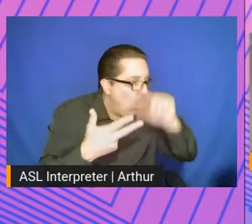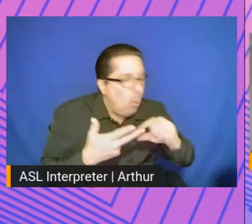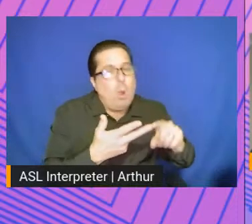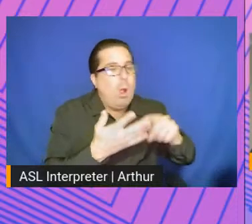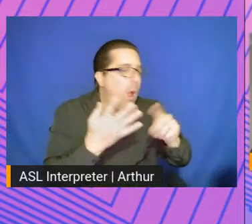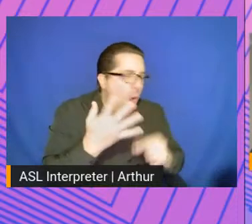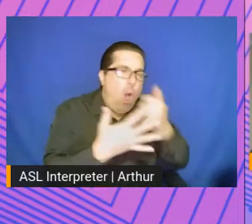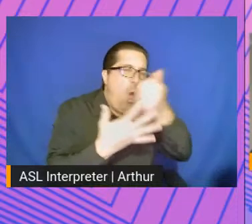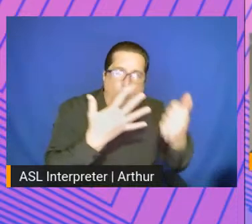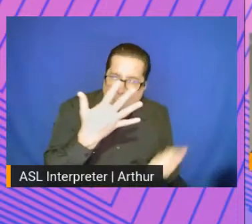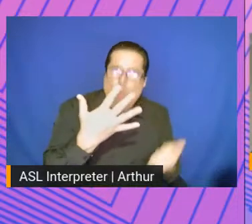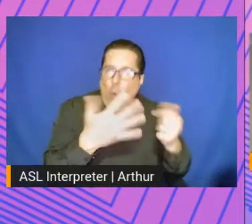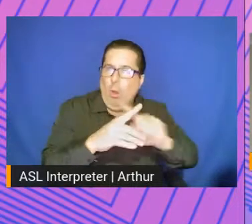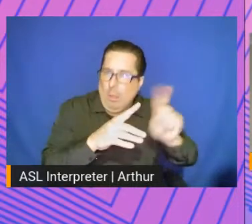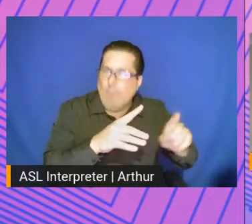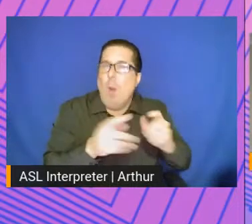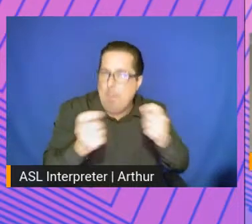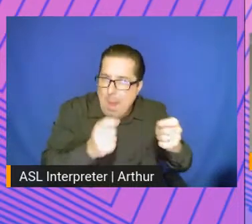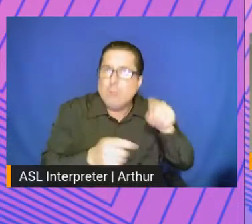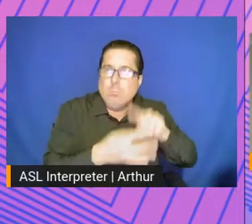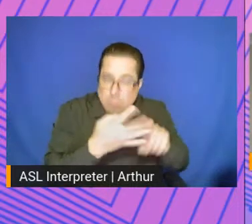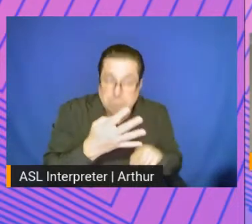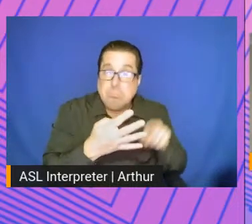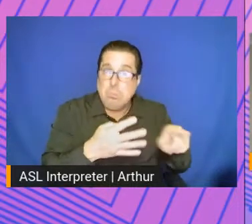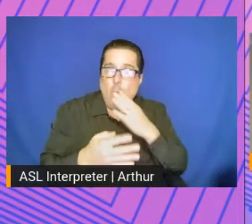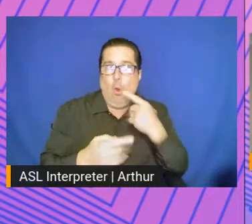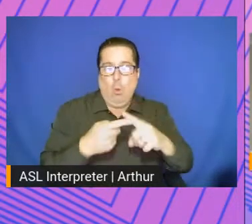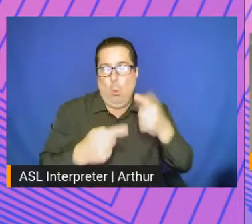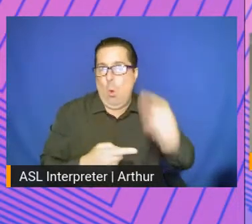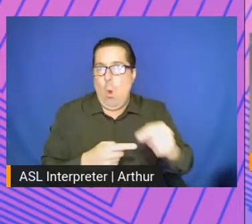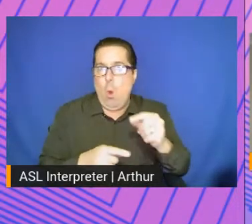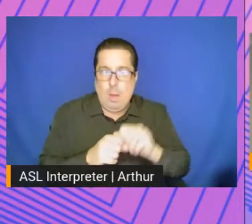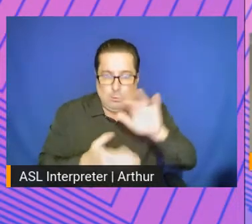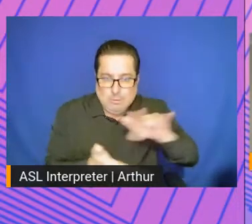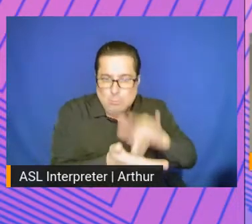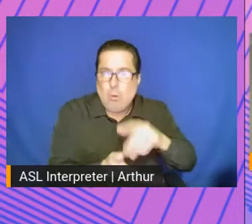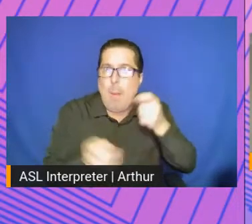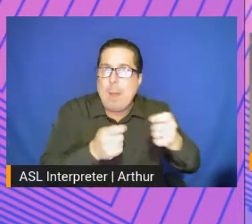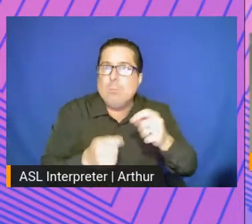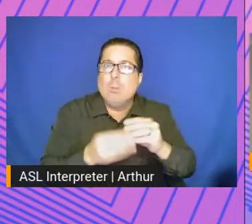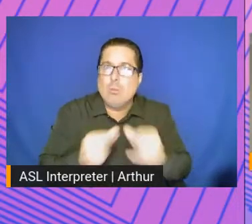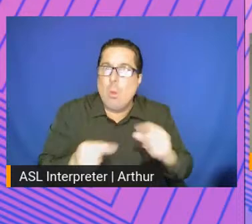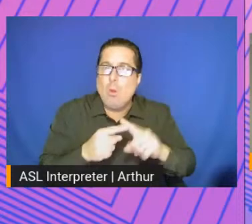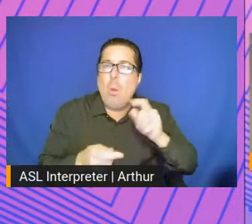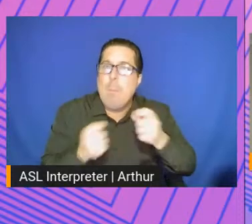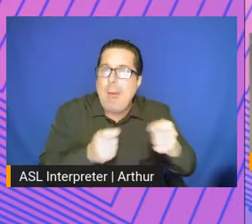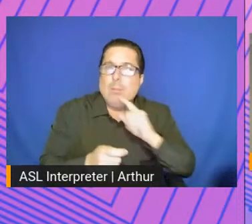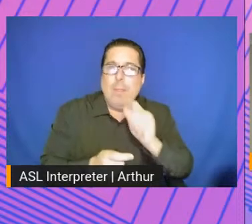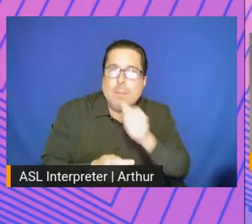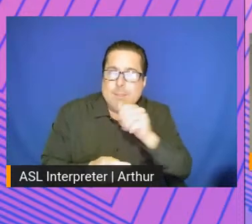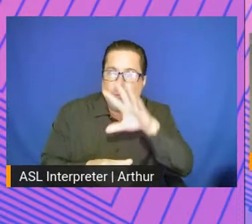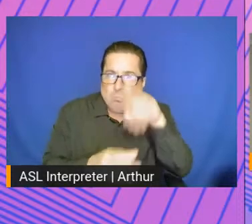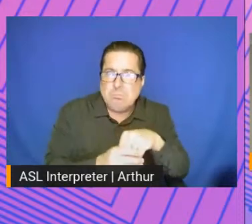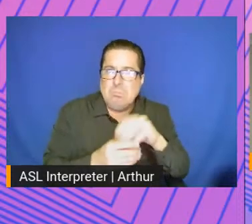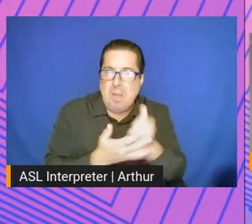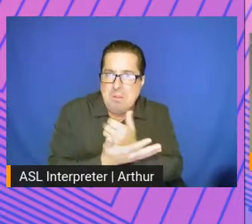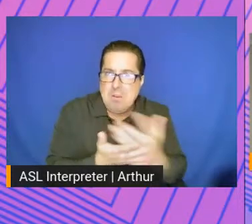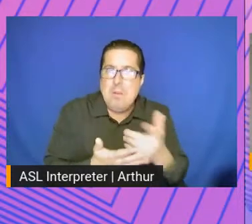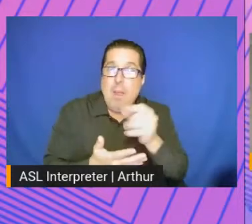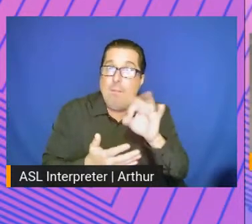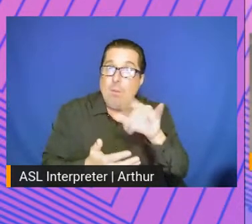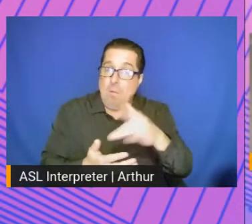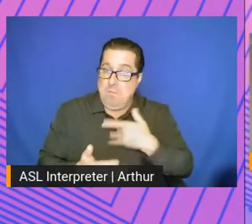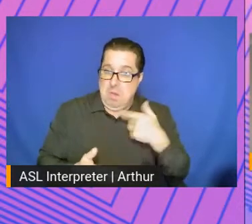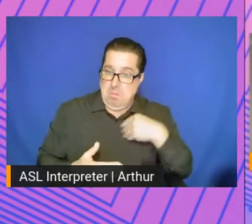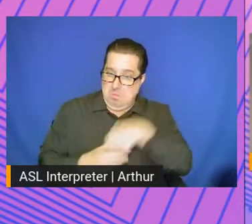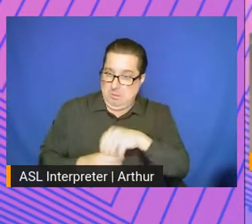secrets management, because it really is good to go with a centralized management solution when it comes to managing of secrets. And if you're in a situation